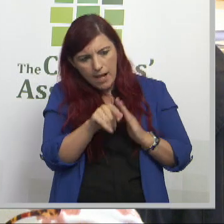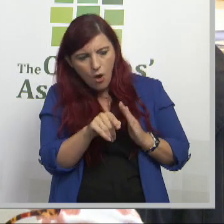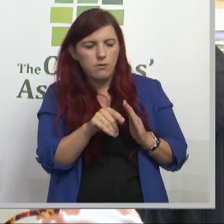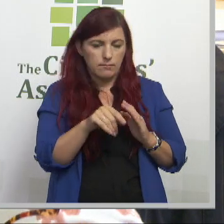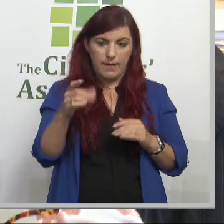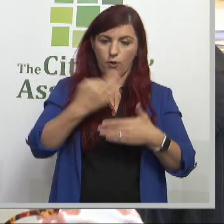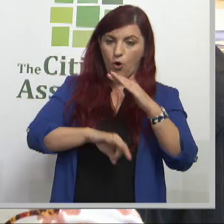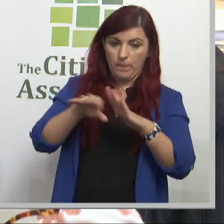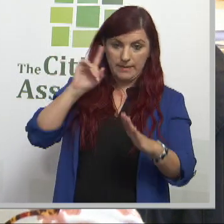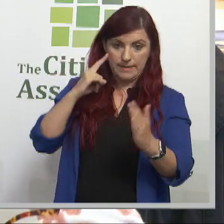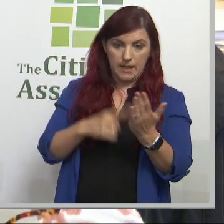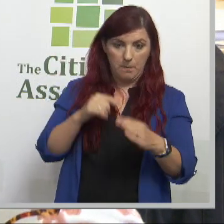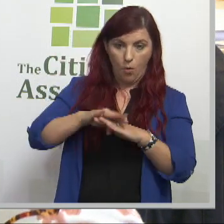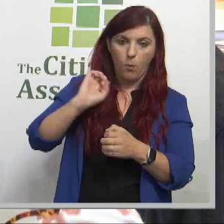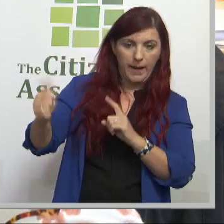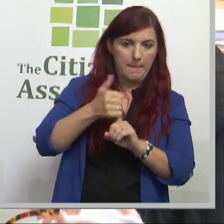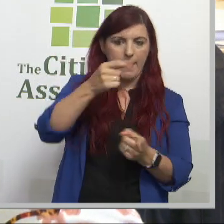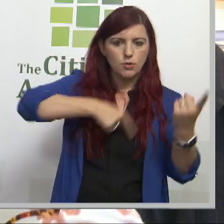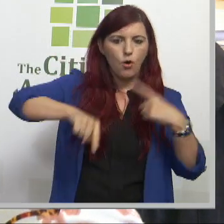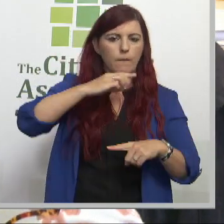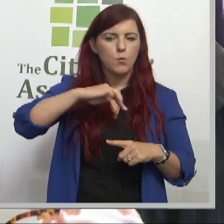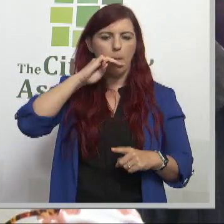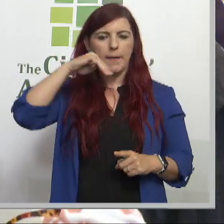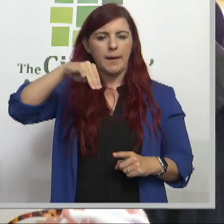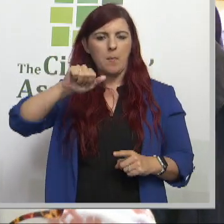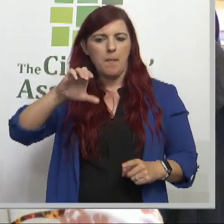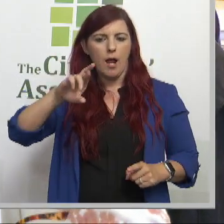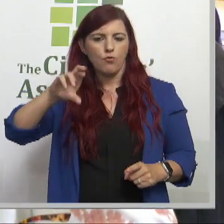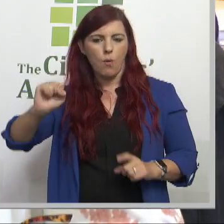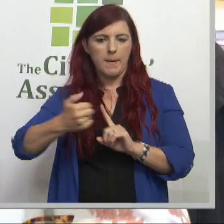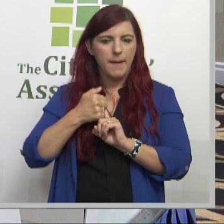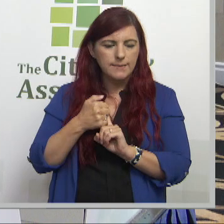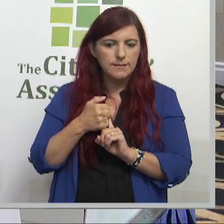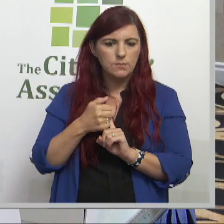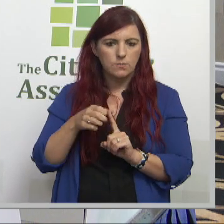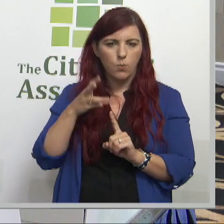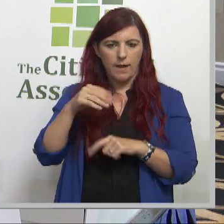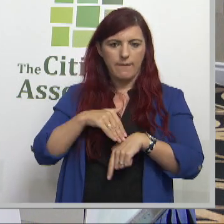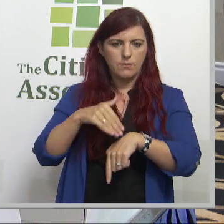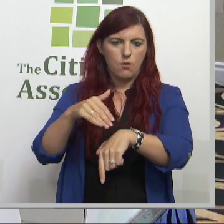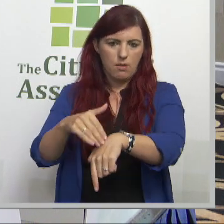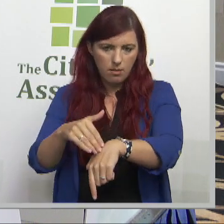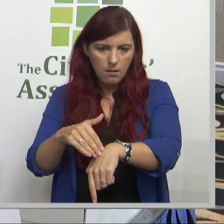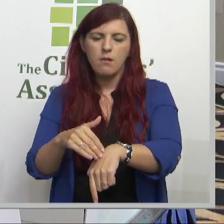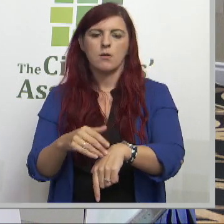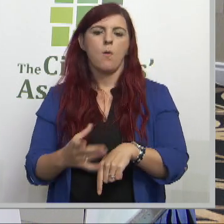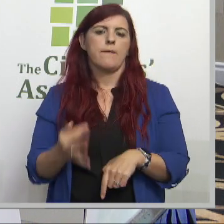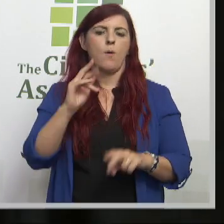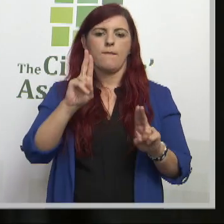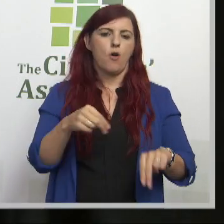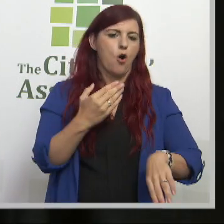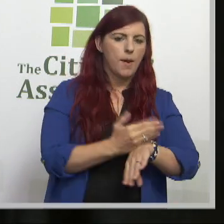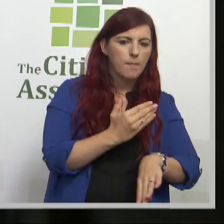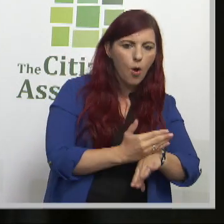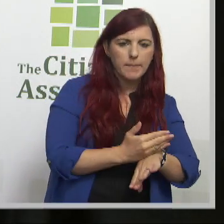decides to do that, it's going to impact all of us through adding to inflation. If there's already very low unemployment rates in the economy, they'll push